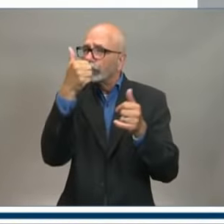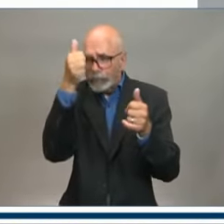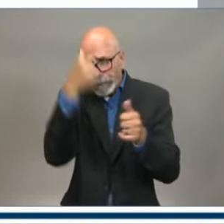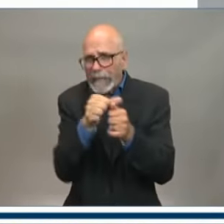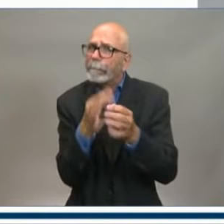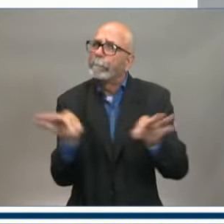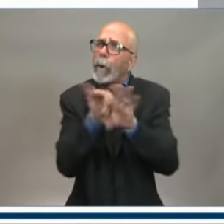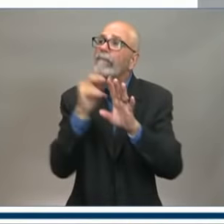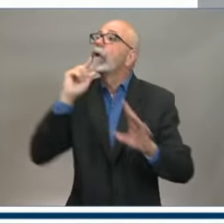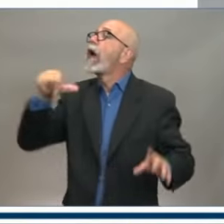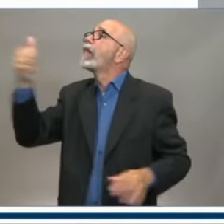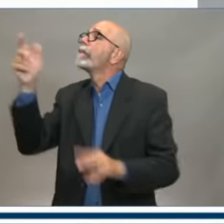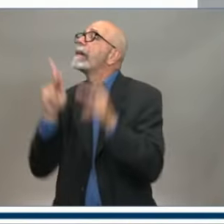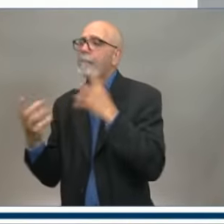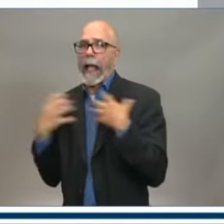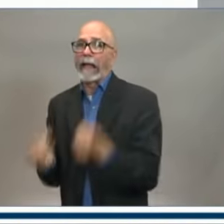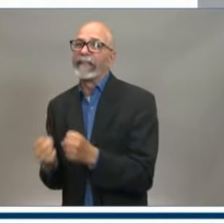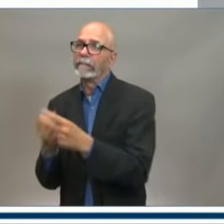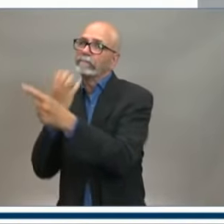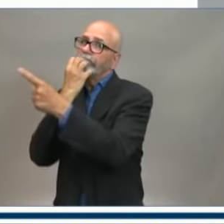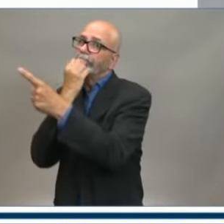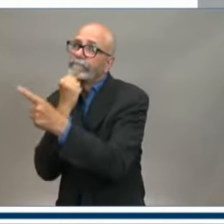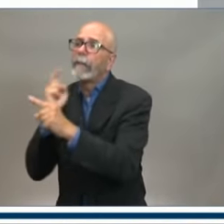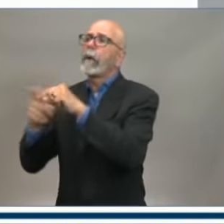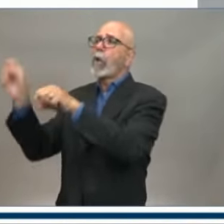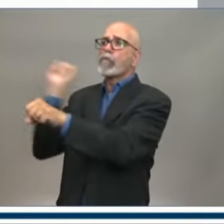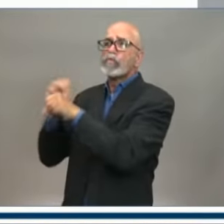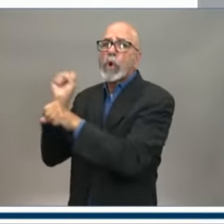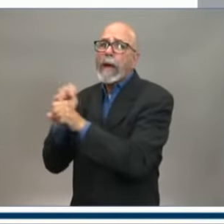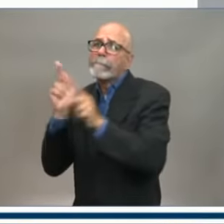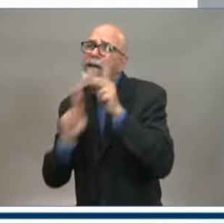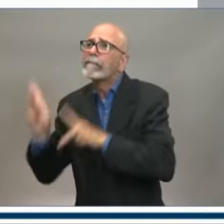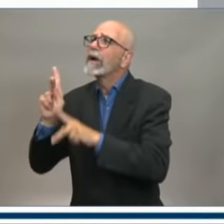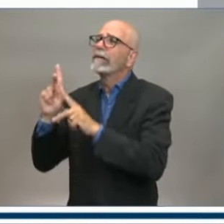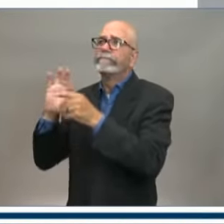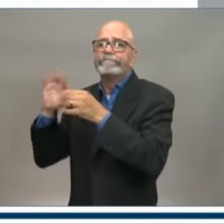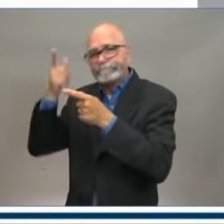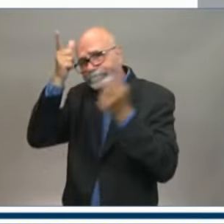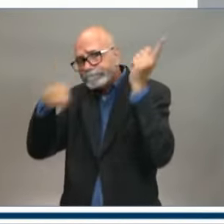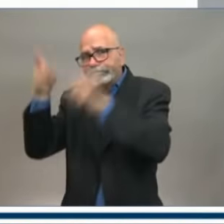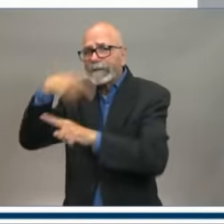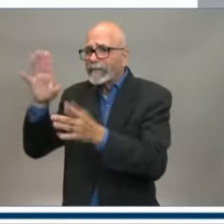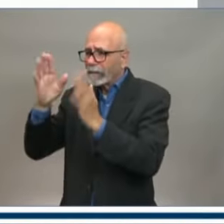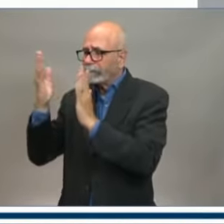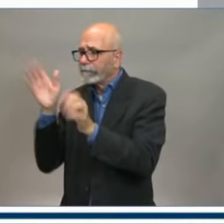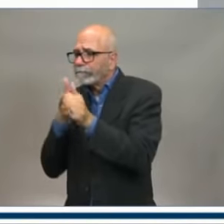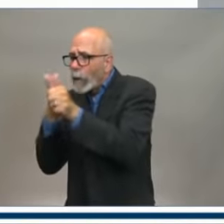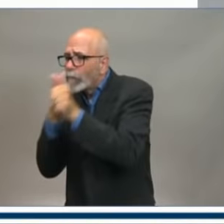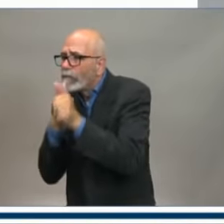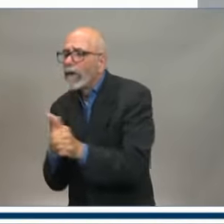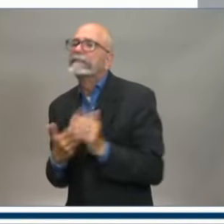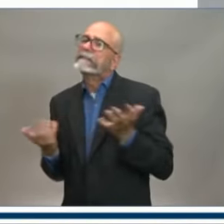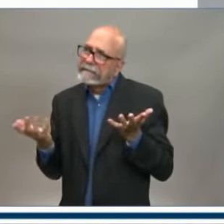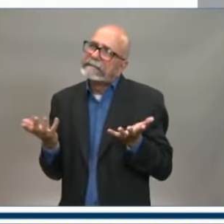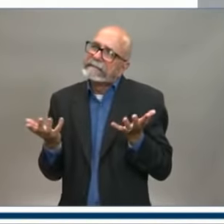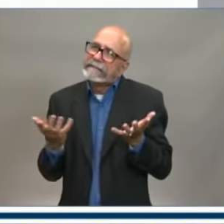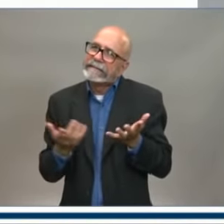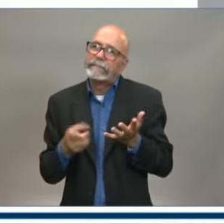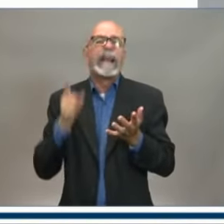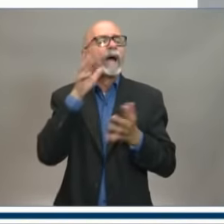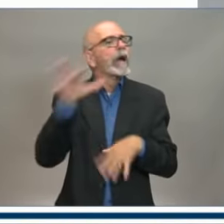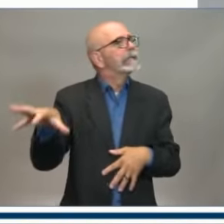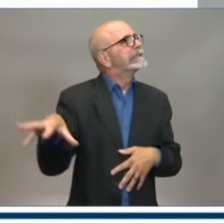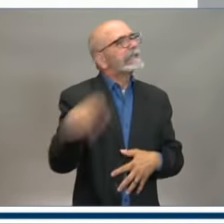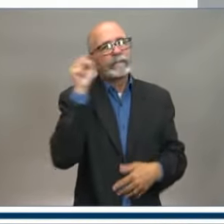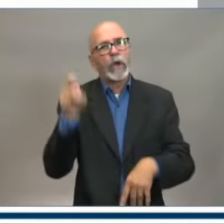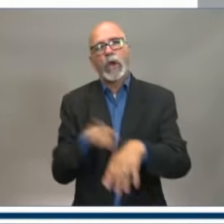together collectively, whatever setting you're in, to keep each other safe. I recognize that it's going to take some time for everybody to learn and